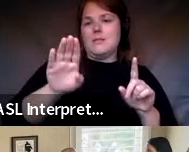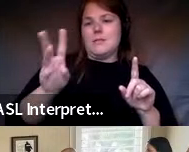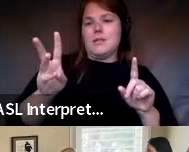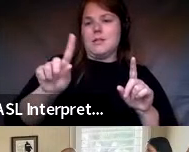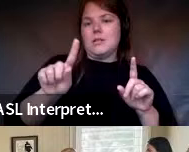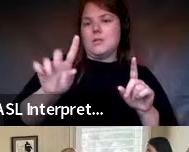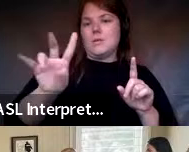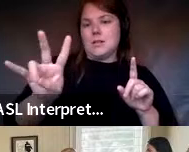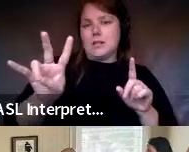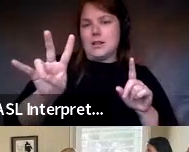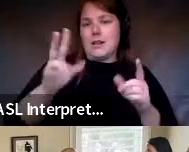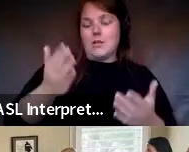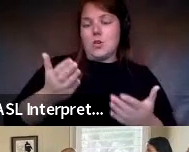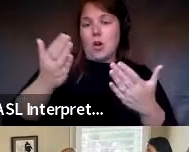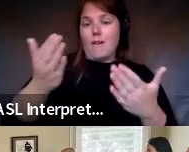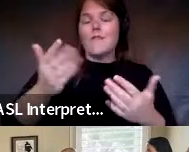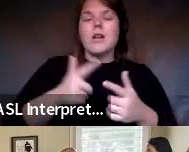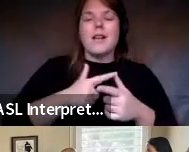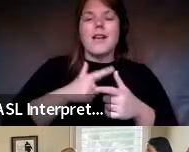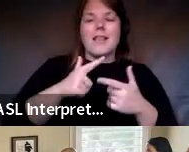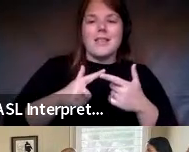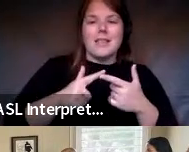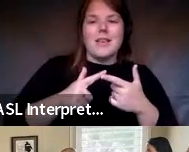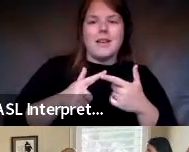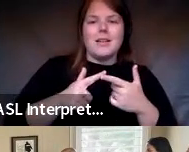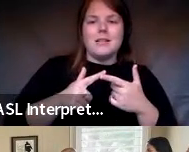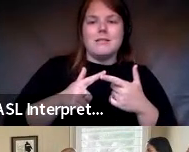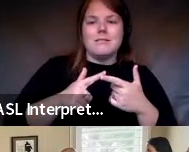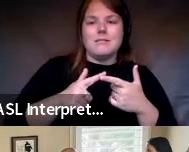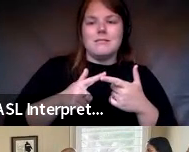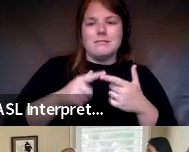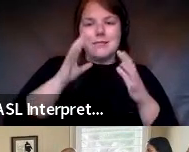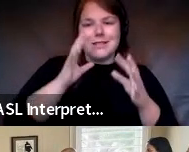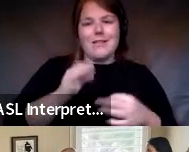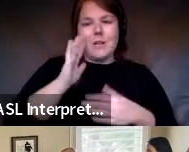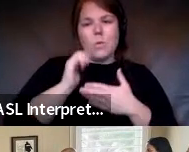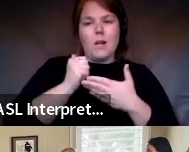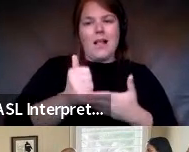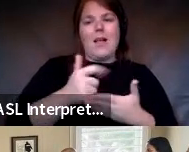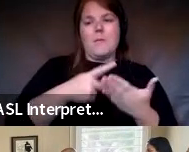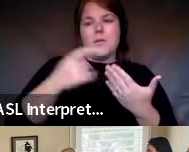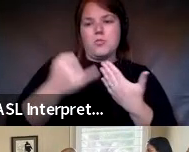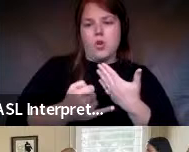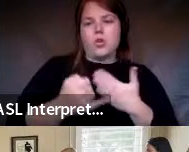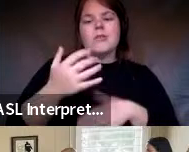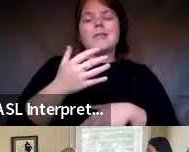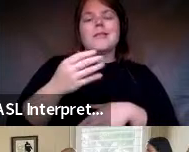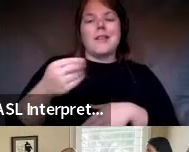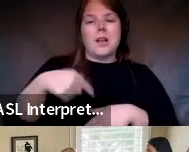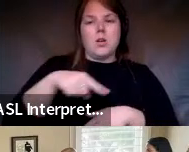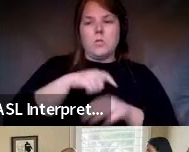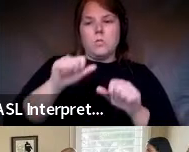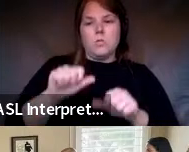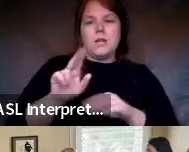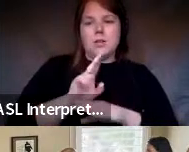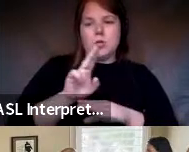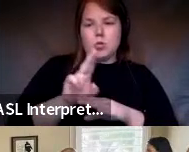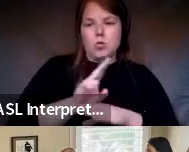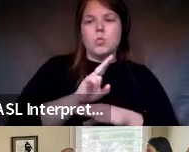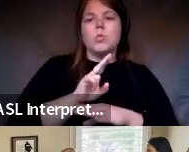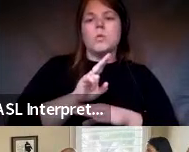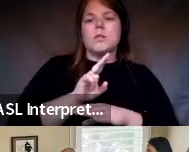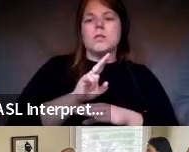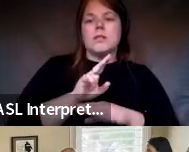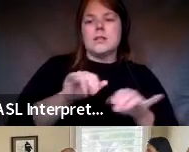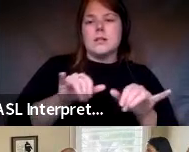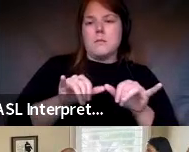AB617 is being offered, then it will definitely help this project, and we can utilize the Measure K